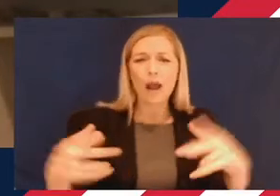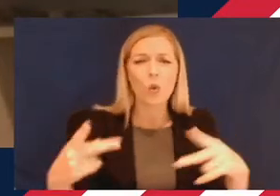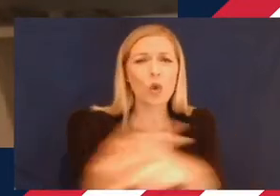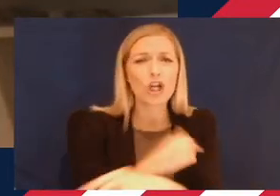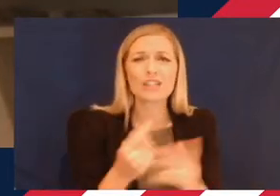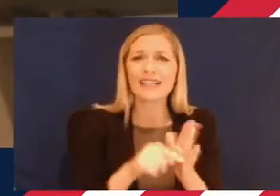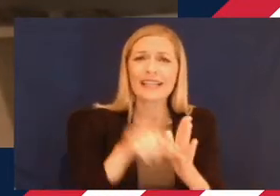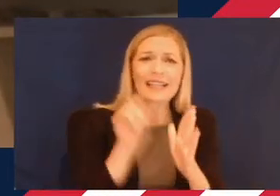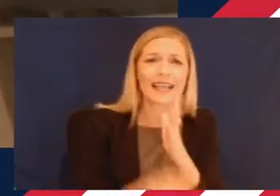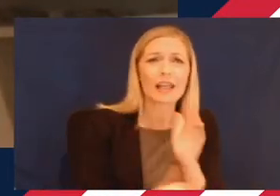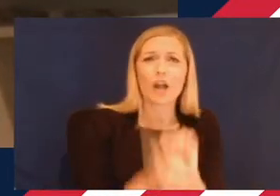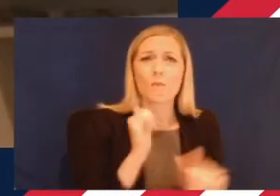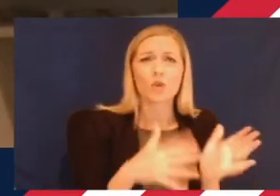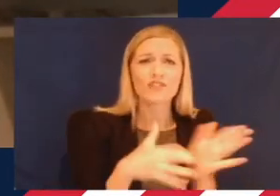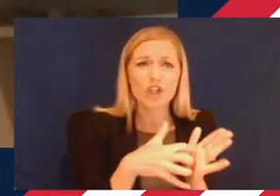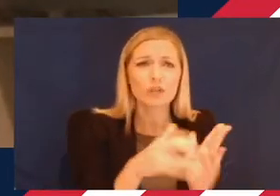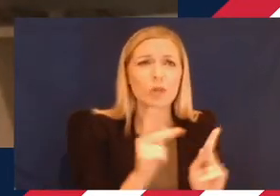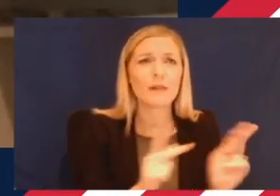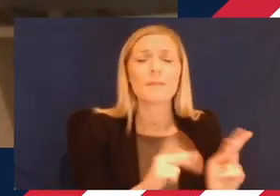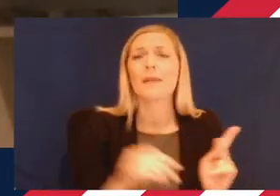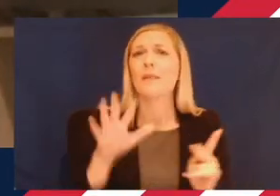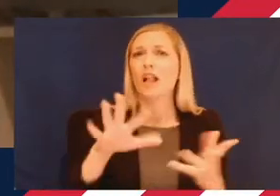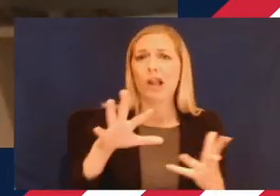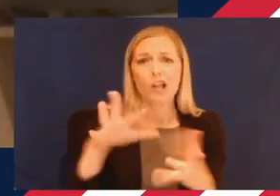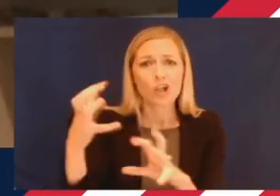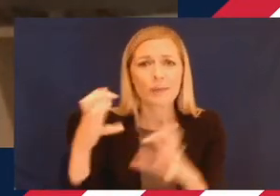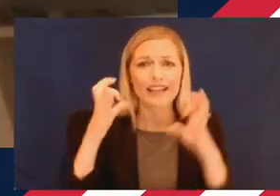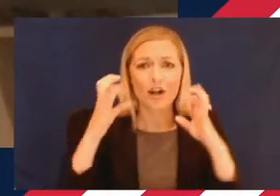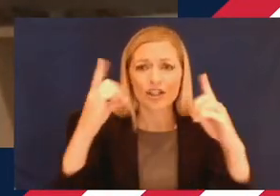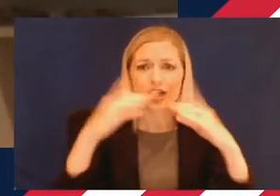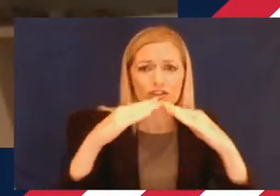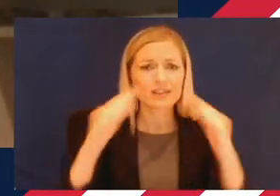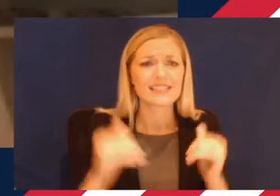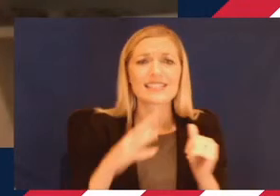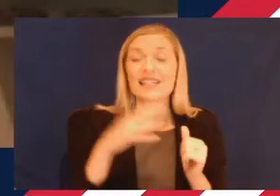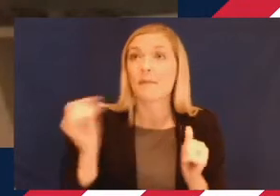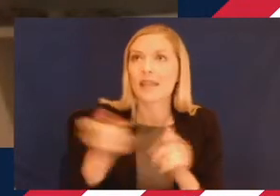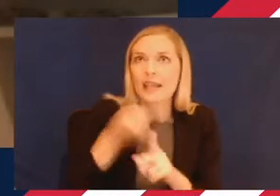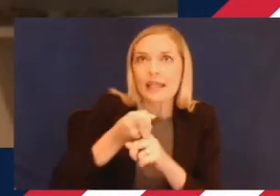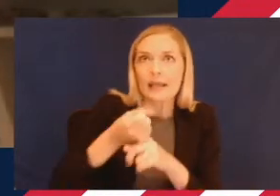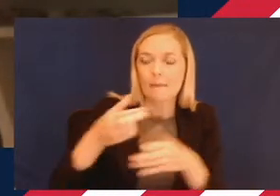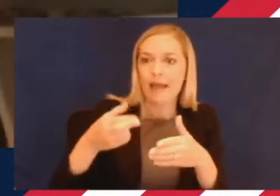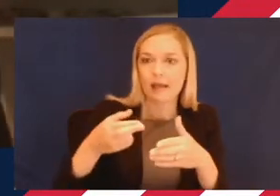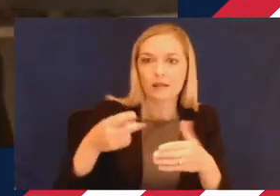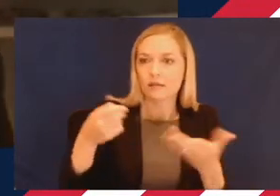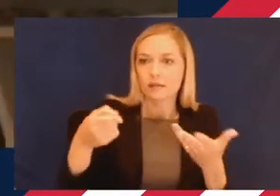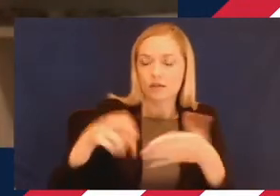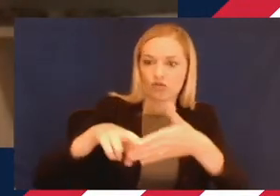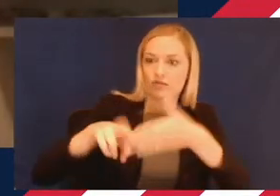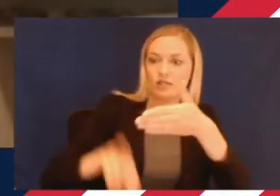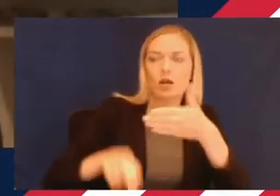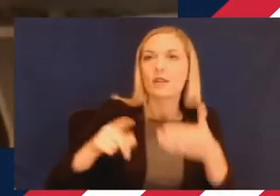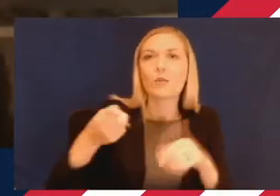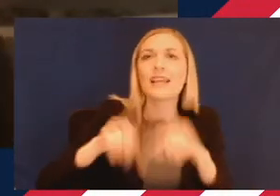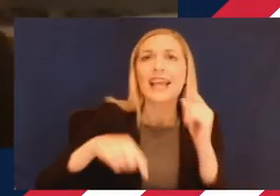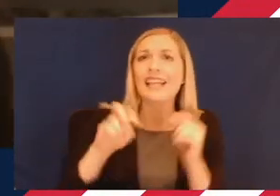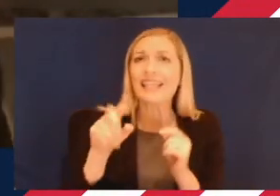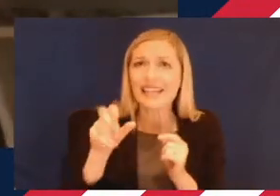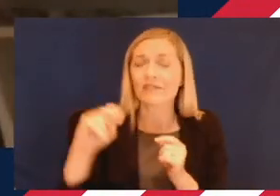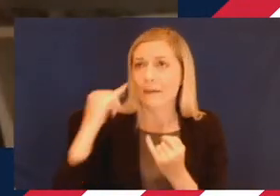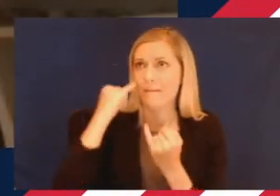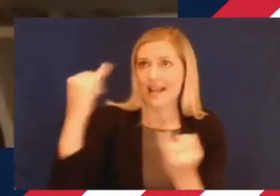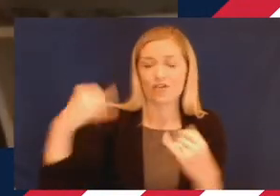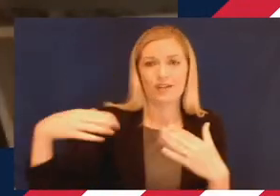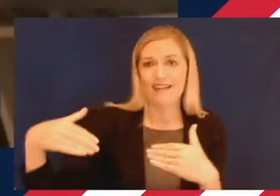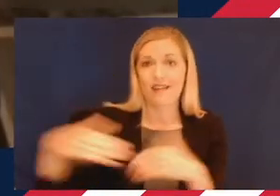of children, and creating chains of second-order impacts we can only begin to imagine. Or we do the work and control the virus. We